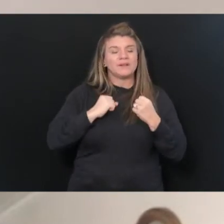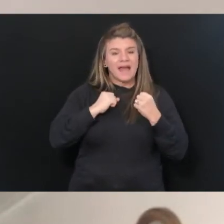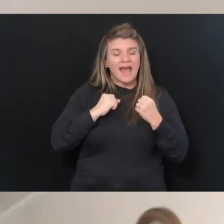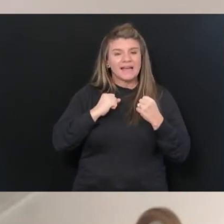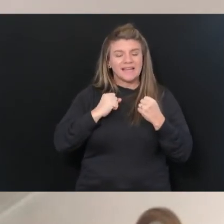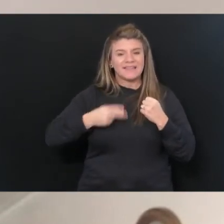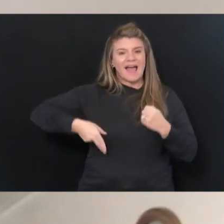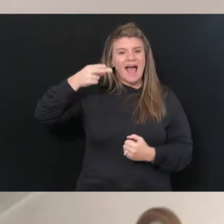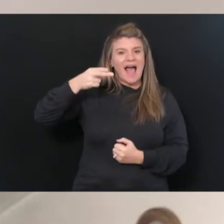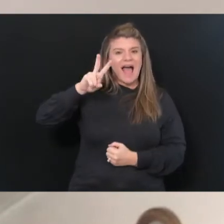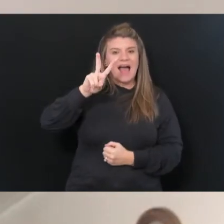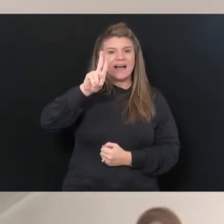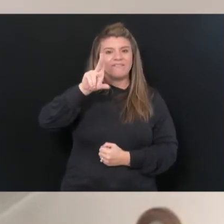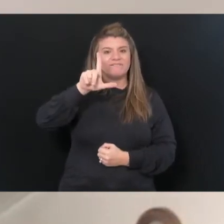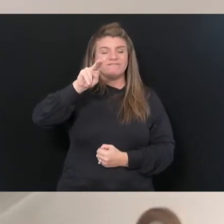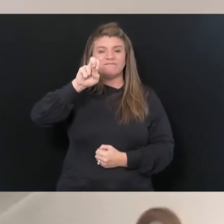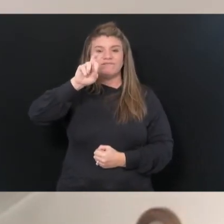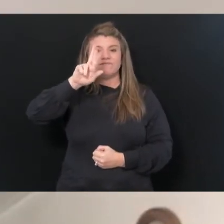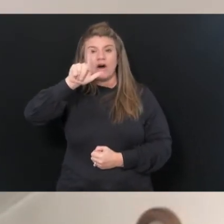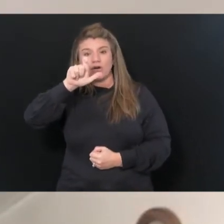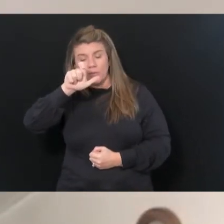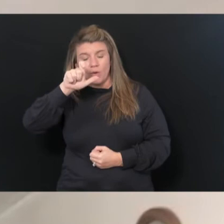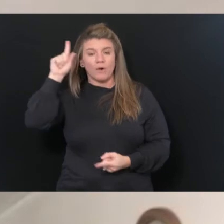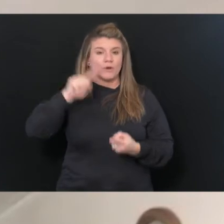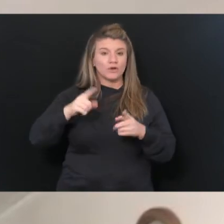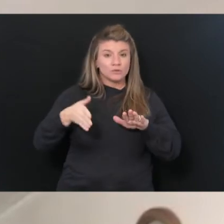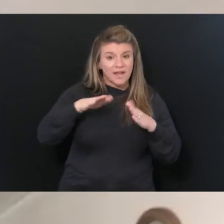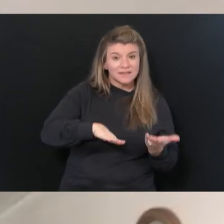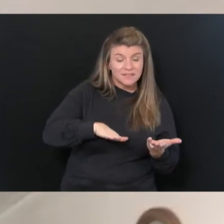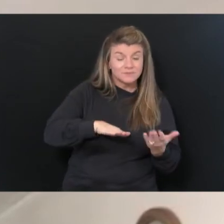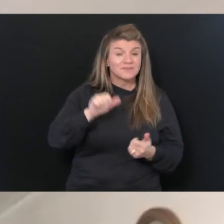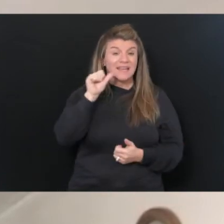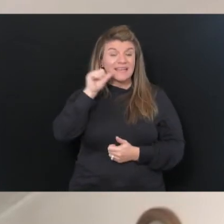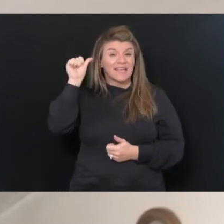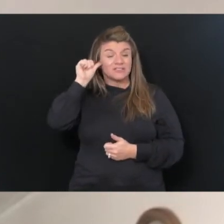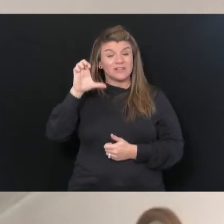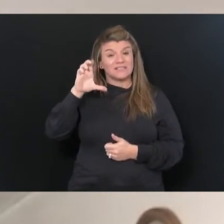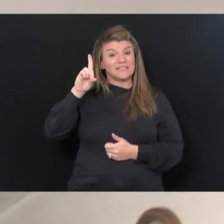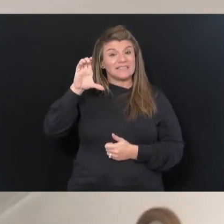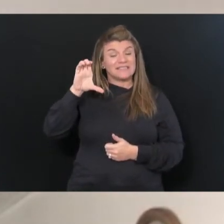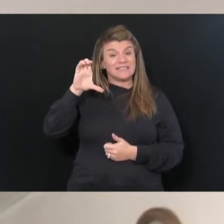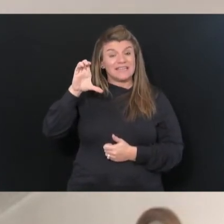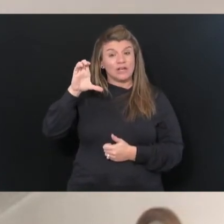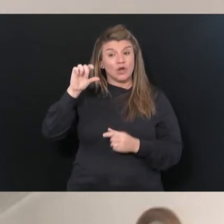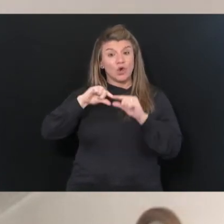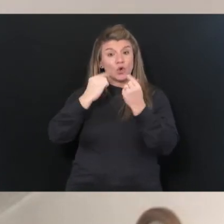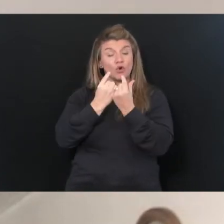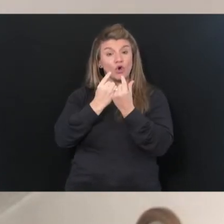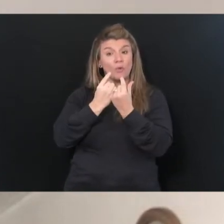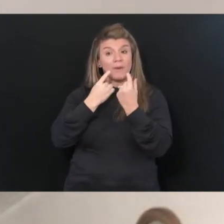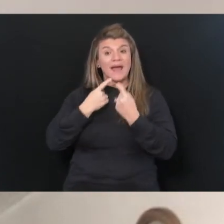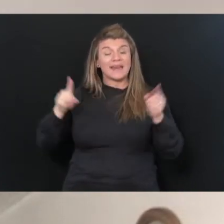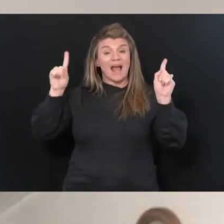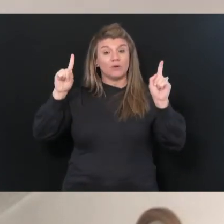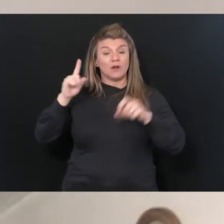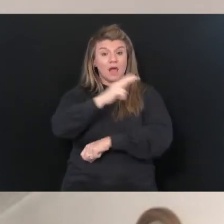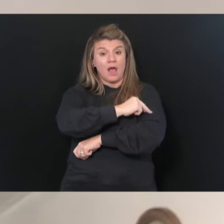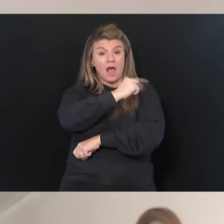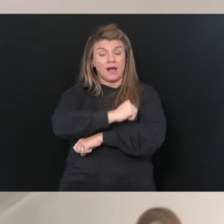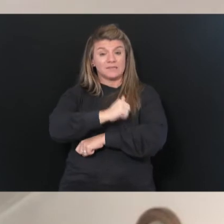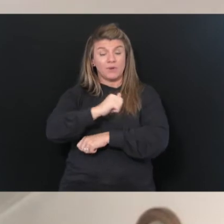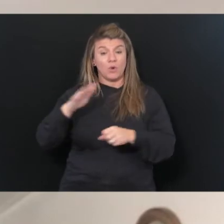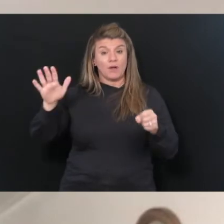We reduce deaths at the same time. And yesterday, the CDC group came out and said hospital capacity and